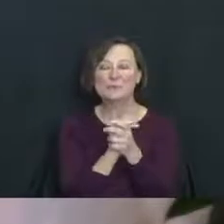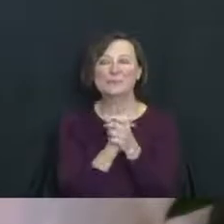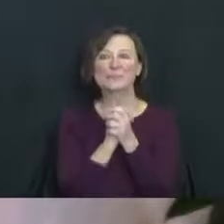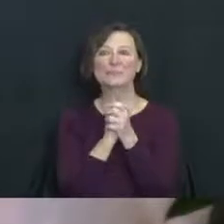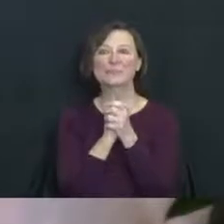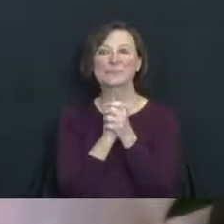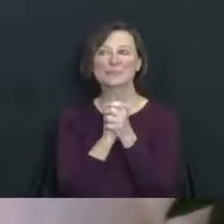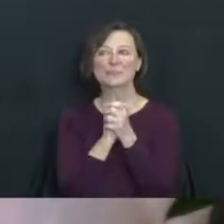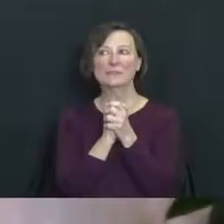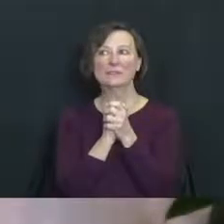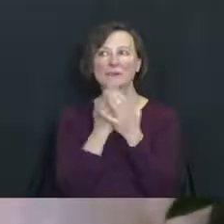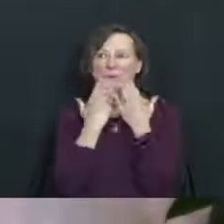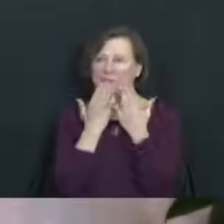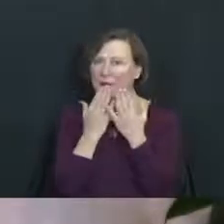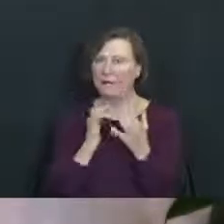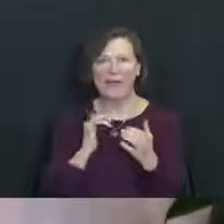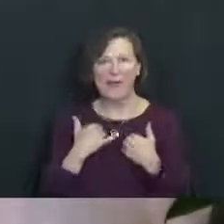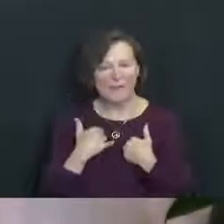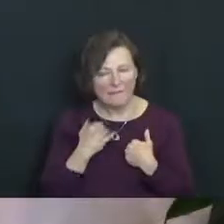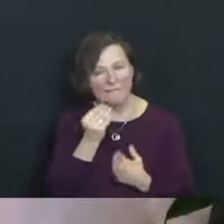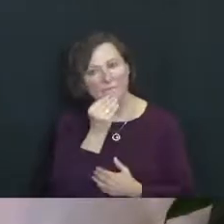Gratitude to have food.